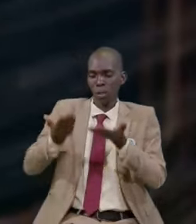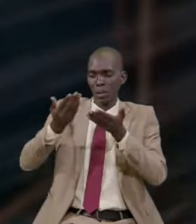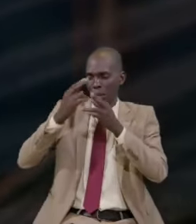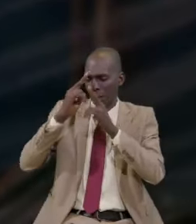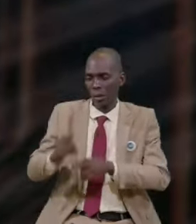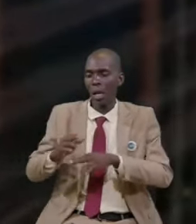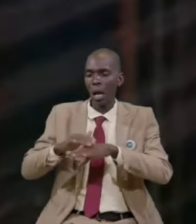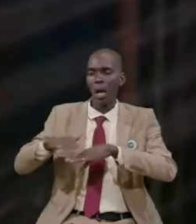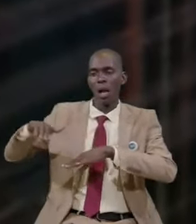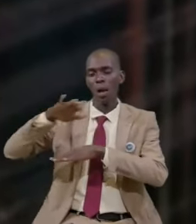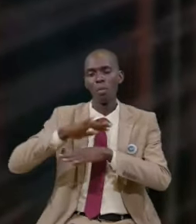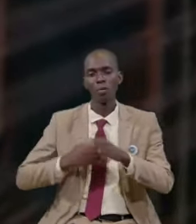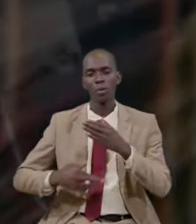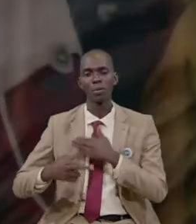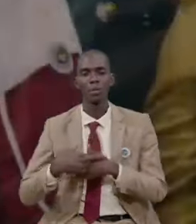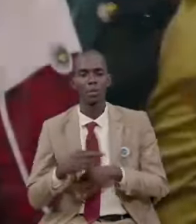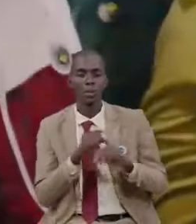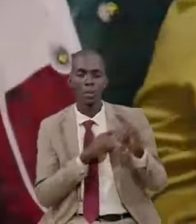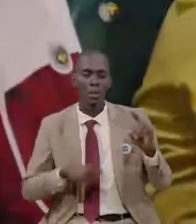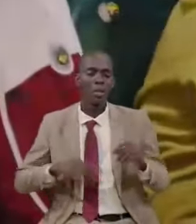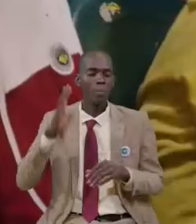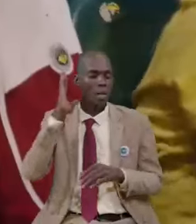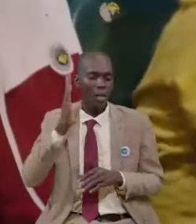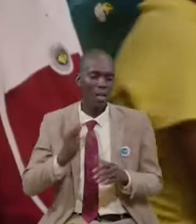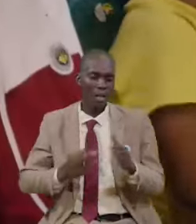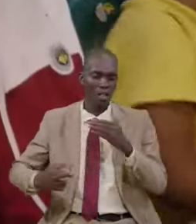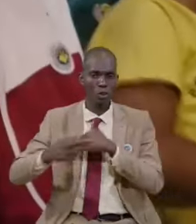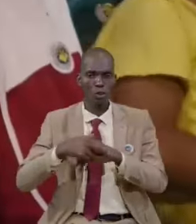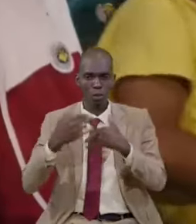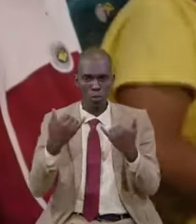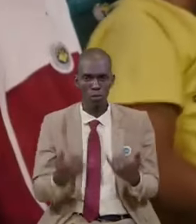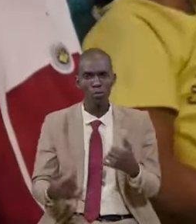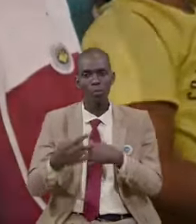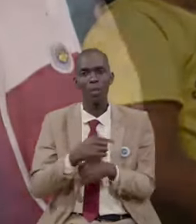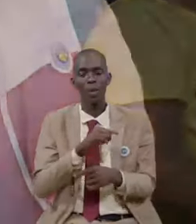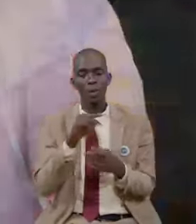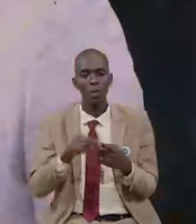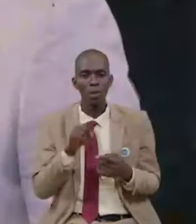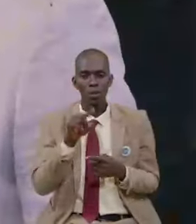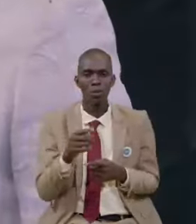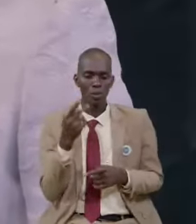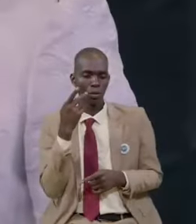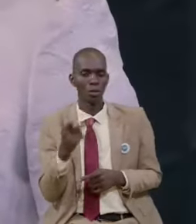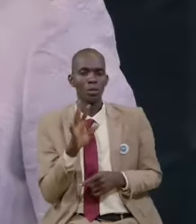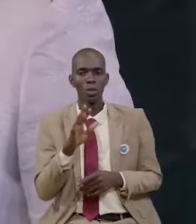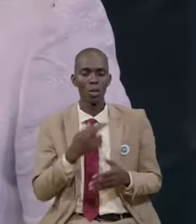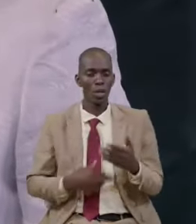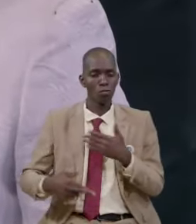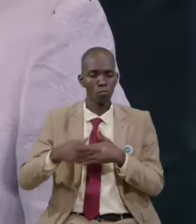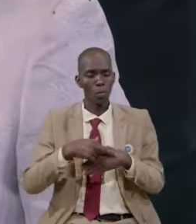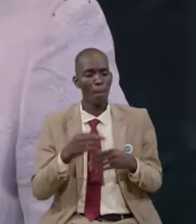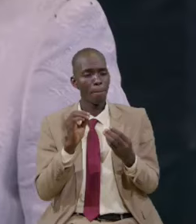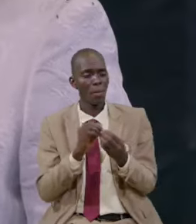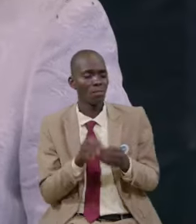Lord will restore you today. And when you count your restoration above any